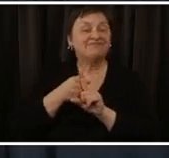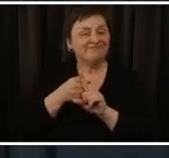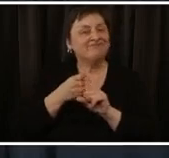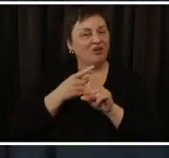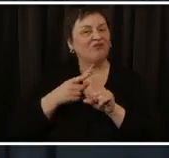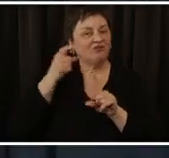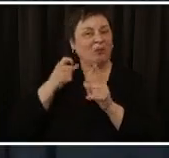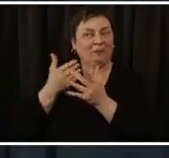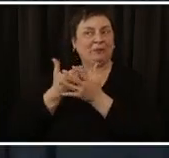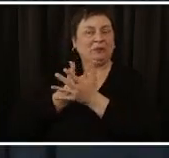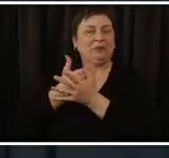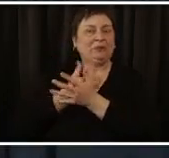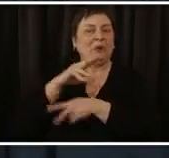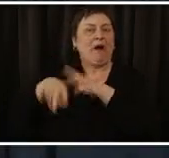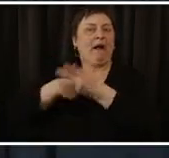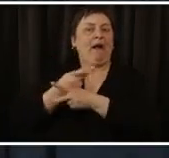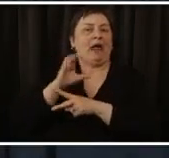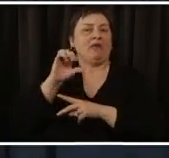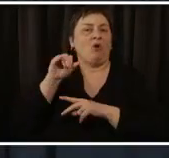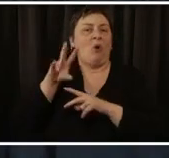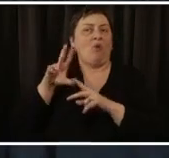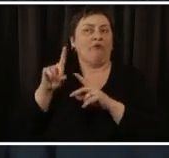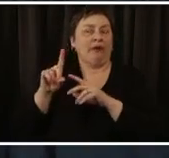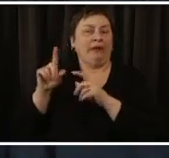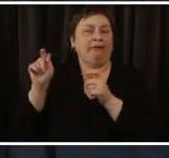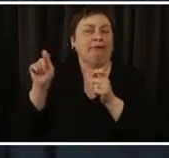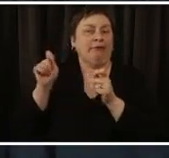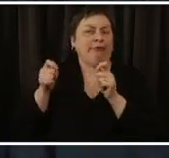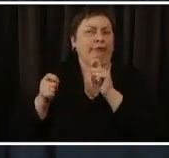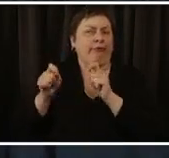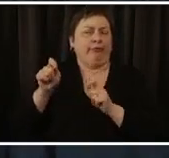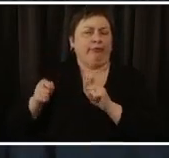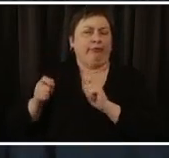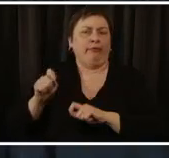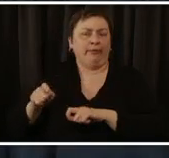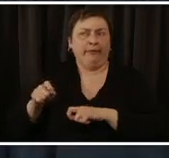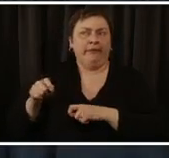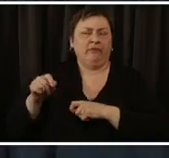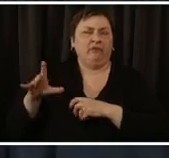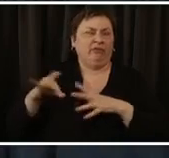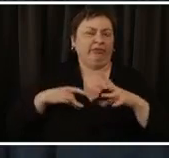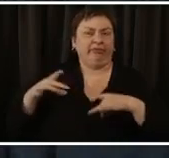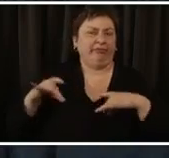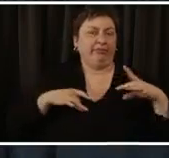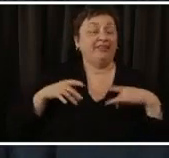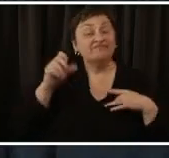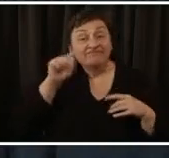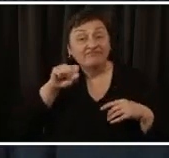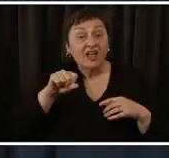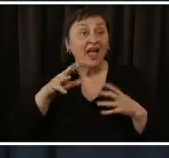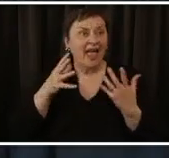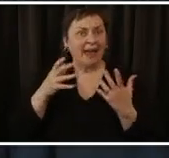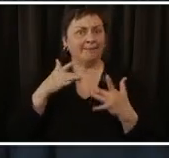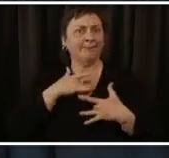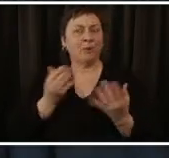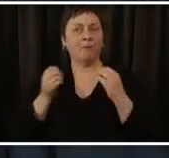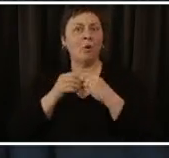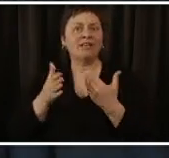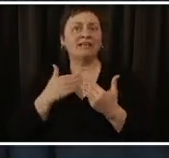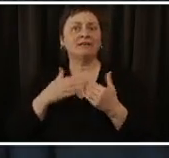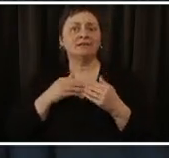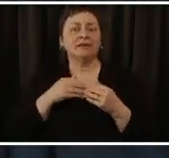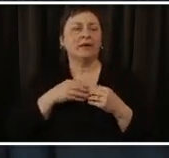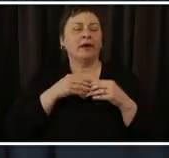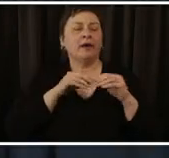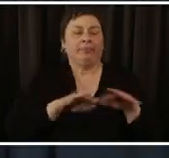or variants that can cause more severe disease. And so, yes, it's absolutely likely that variants being transmitted in the state are contributing to